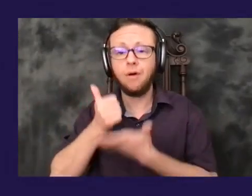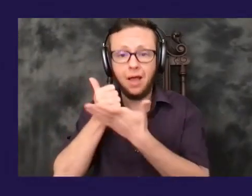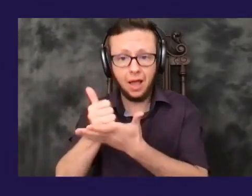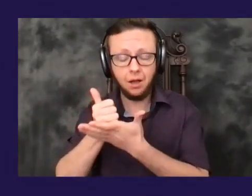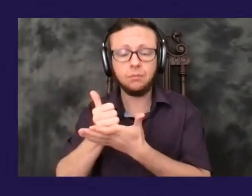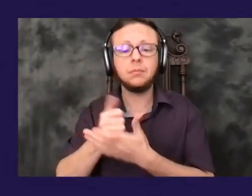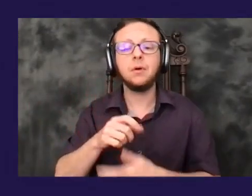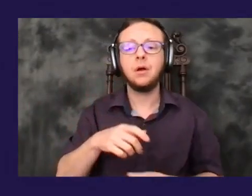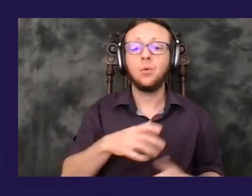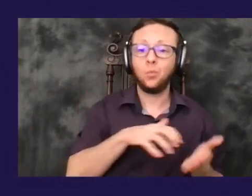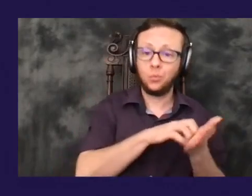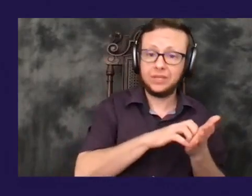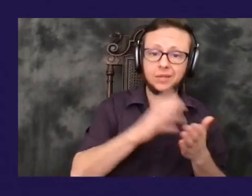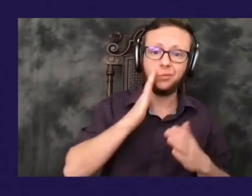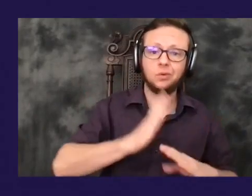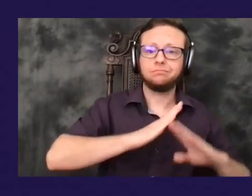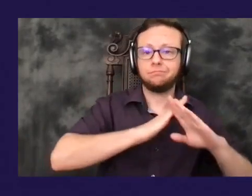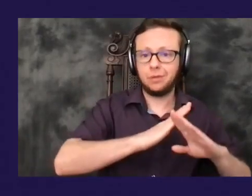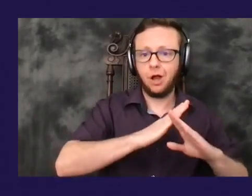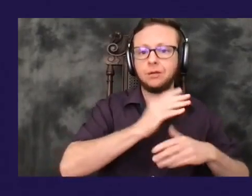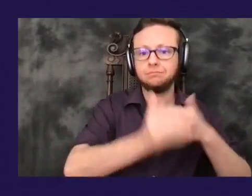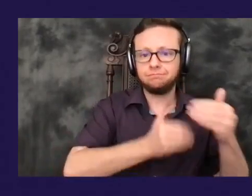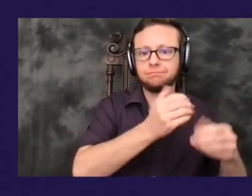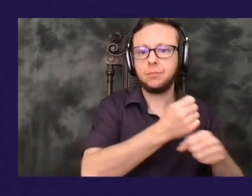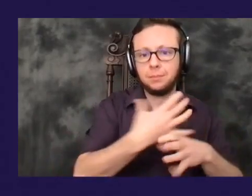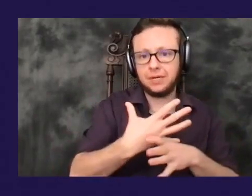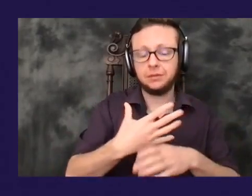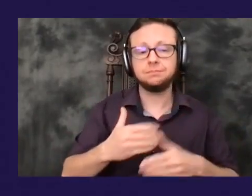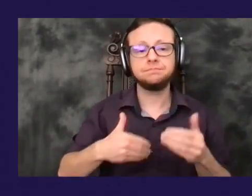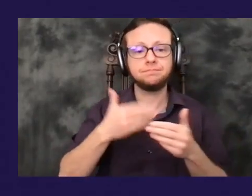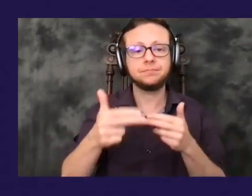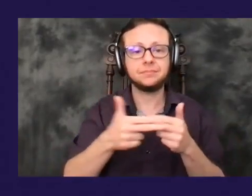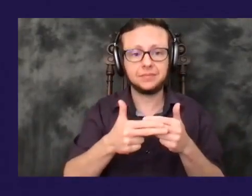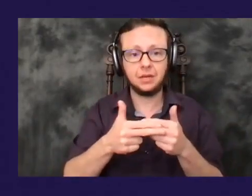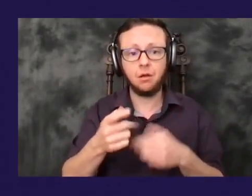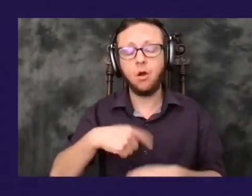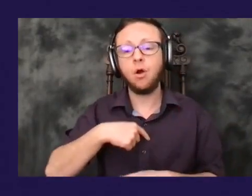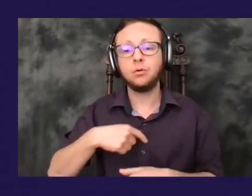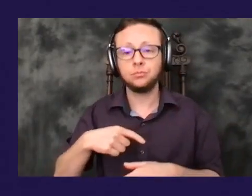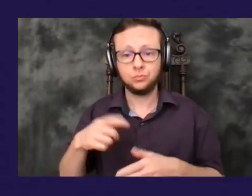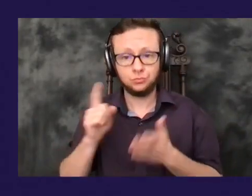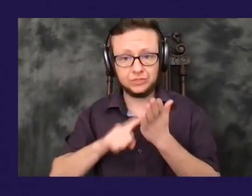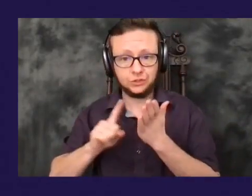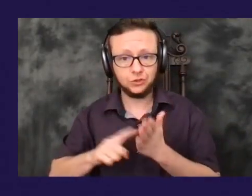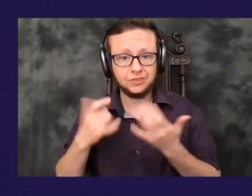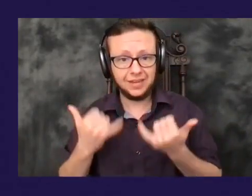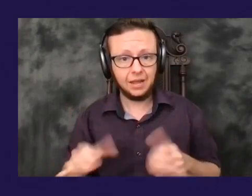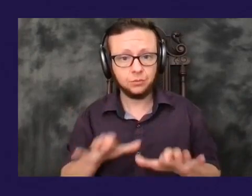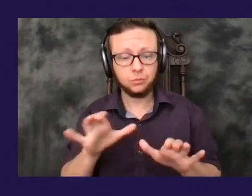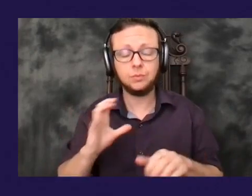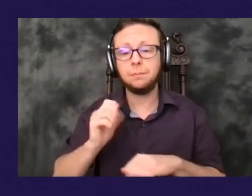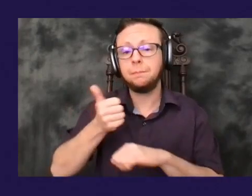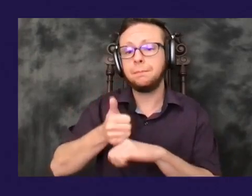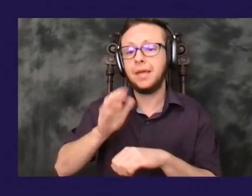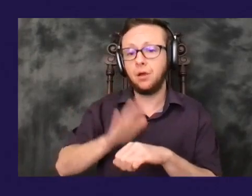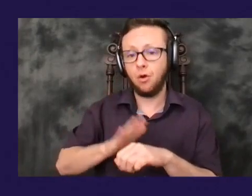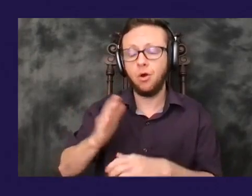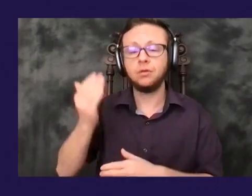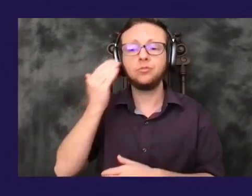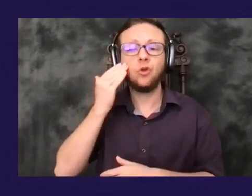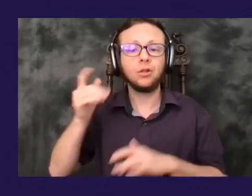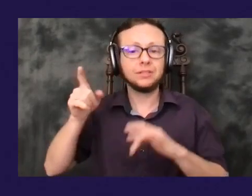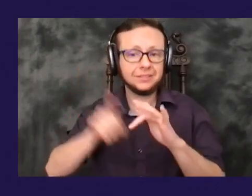preparedness. And to the next slide. So this research that we're currently undertaking is based on a knowledge gap which